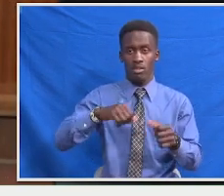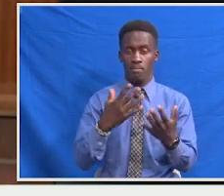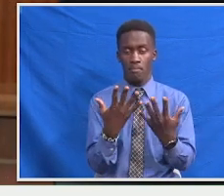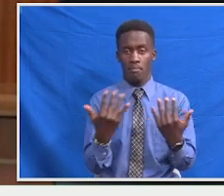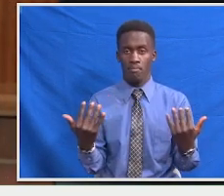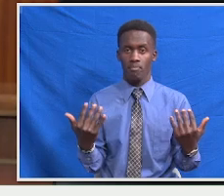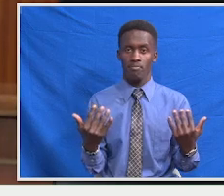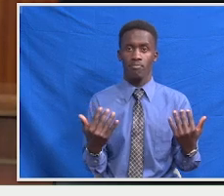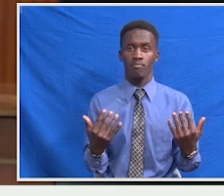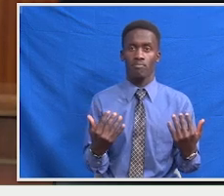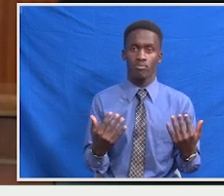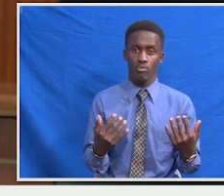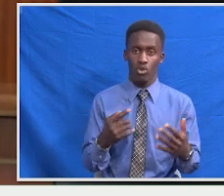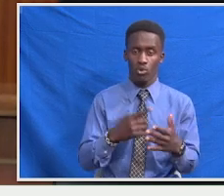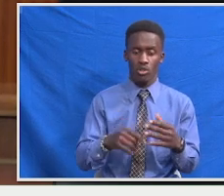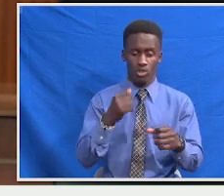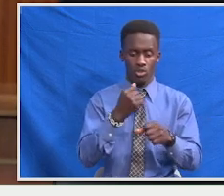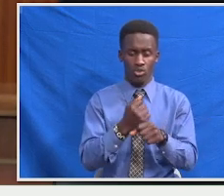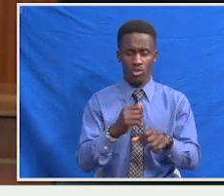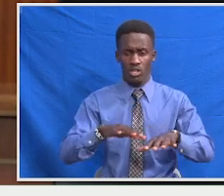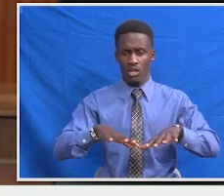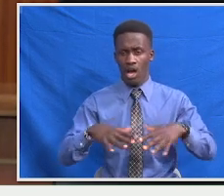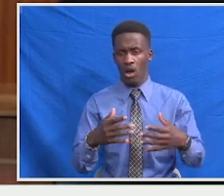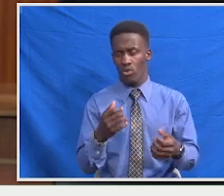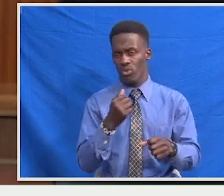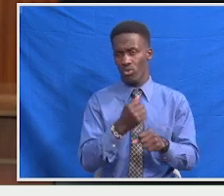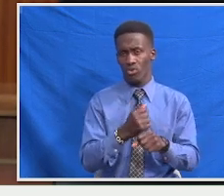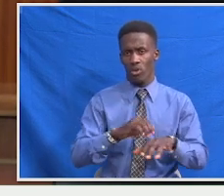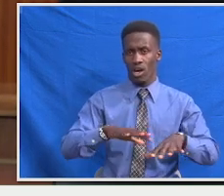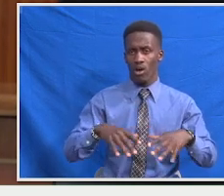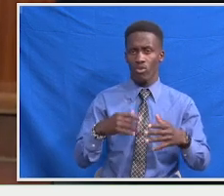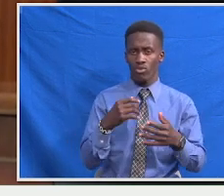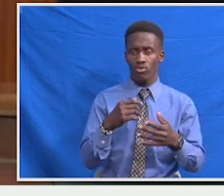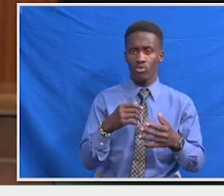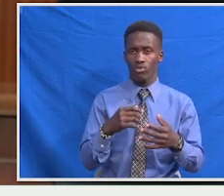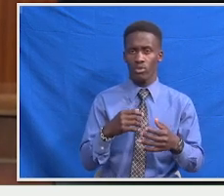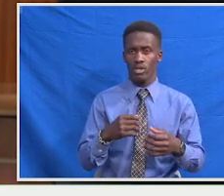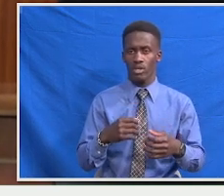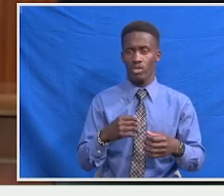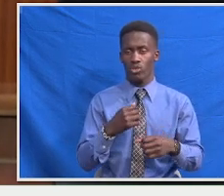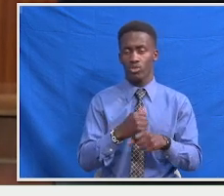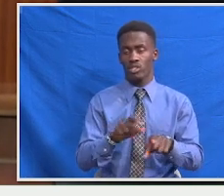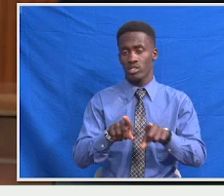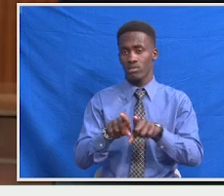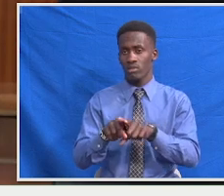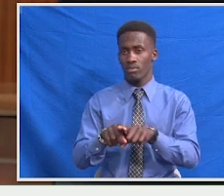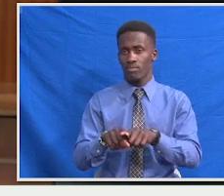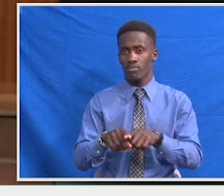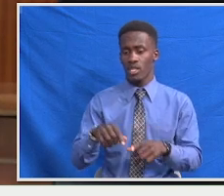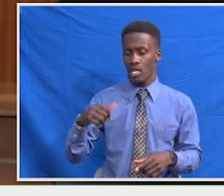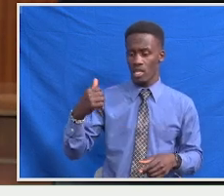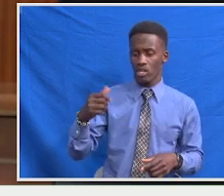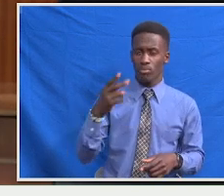What they do or don't do, or how they exercise that discretion, is yet to be seen.